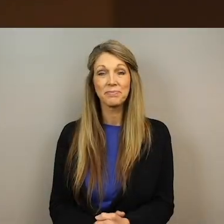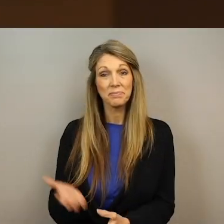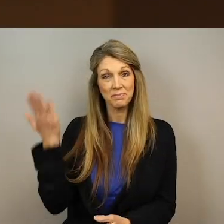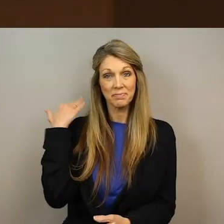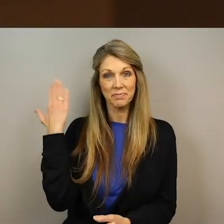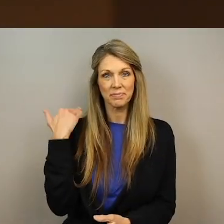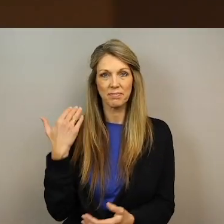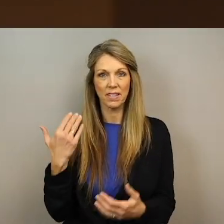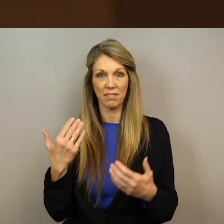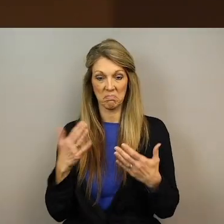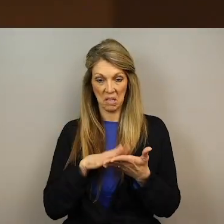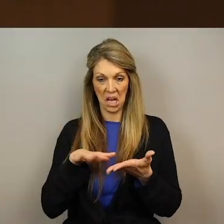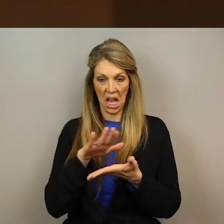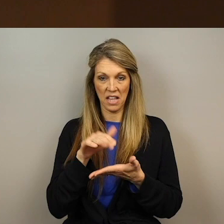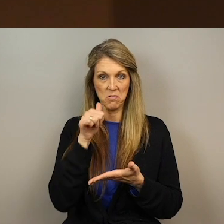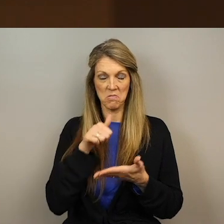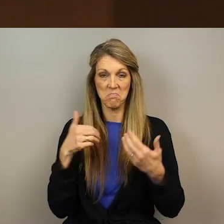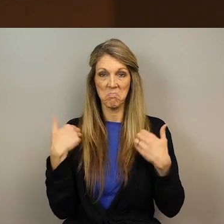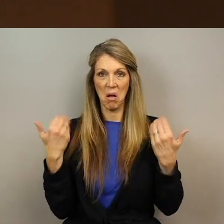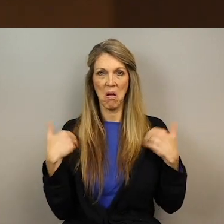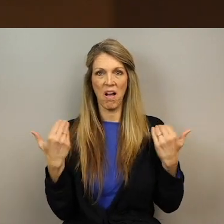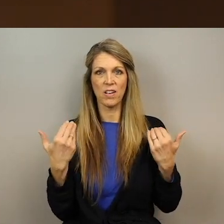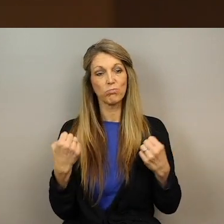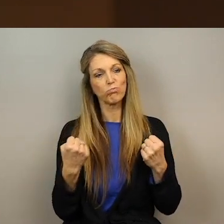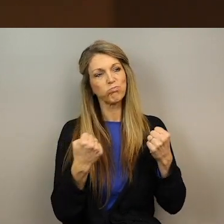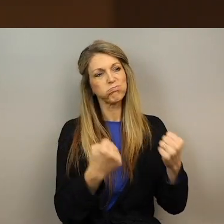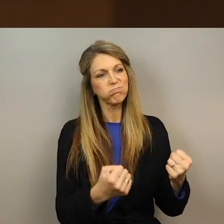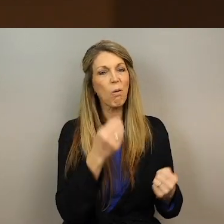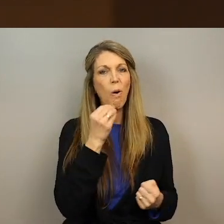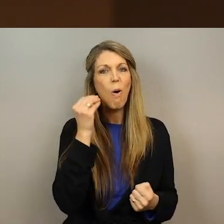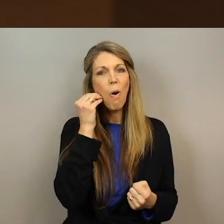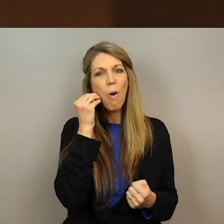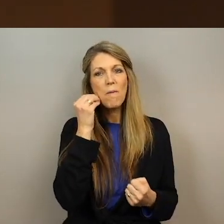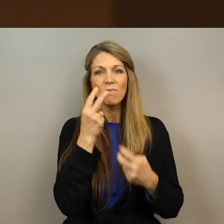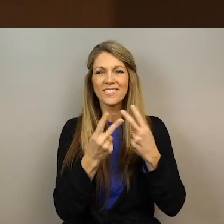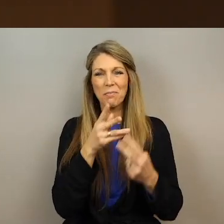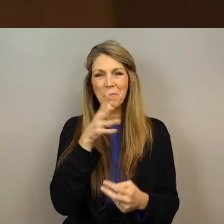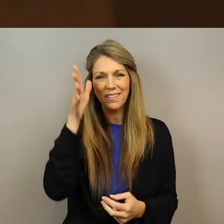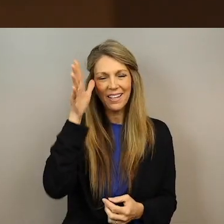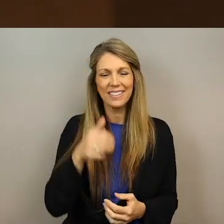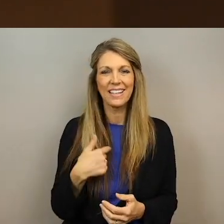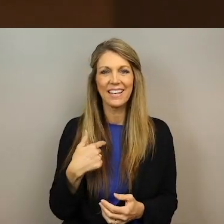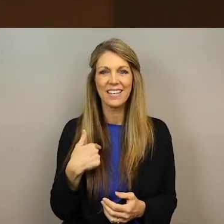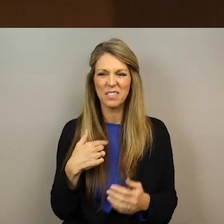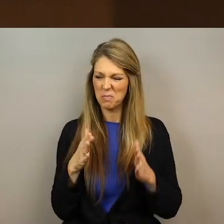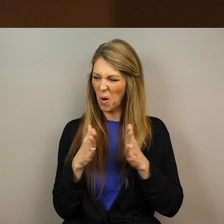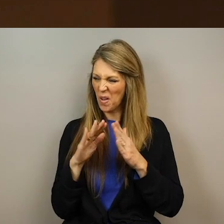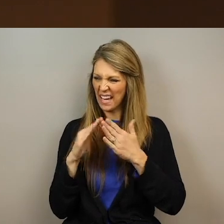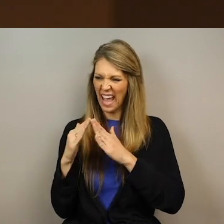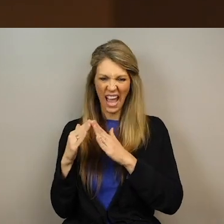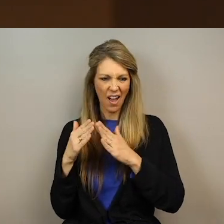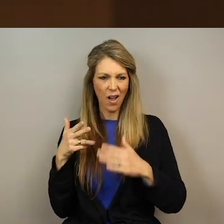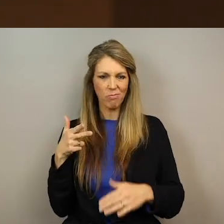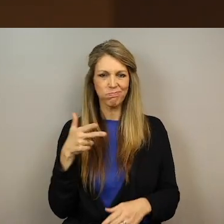There was a young college girl who was driving home one weekend to visit her parents, and as she was driving through a small town, she